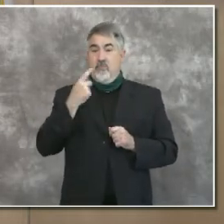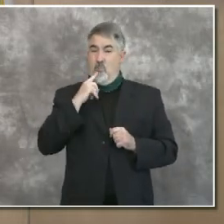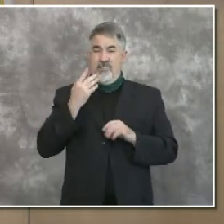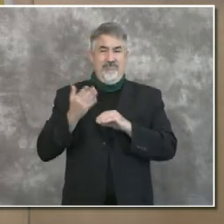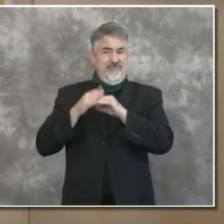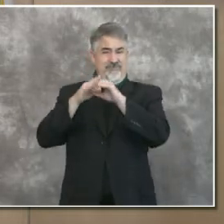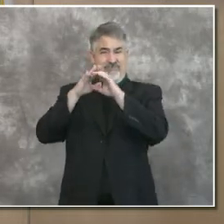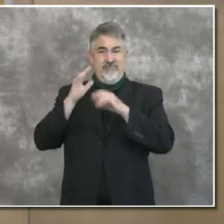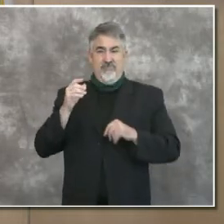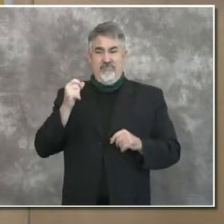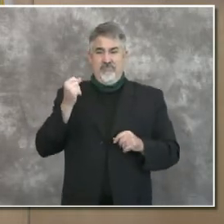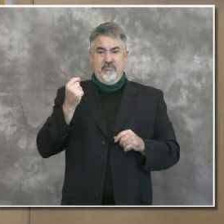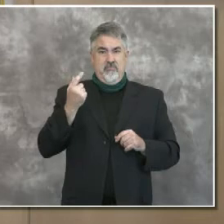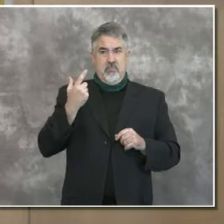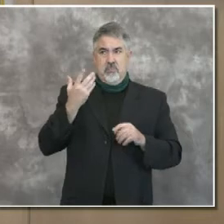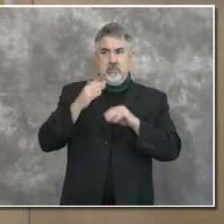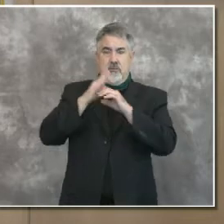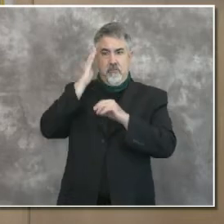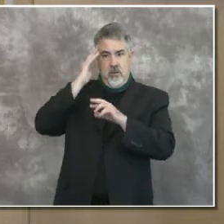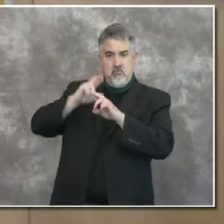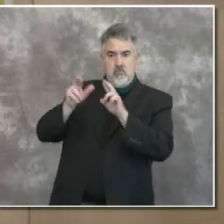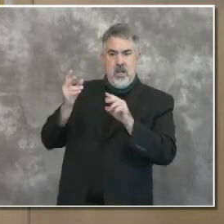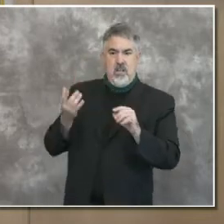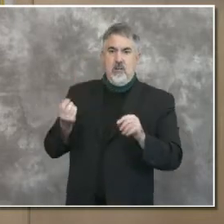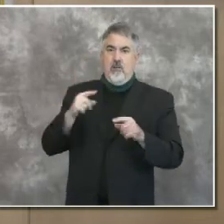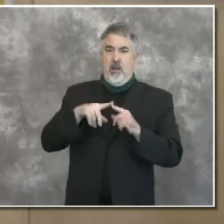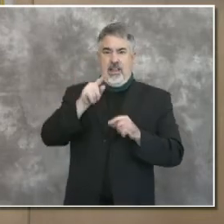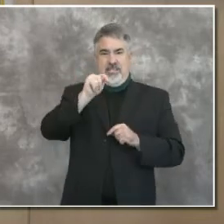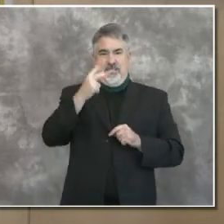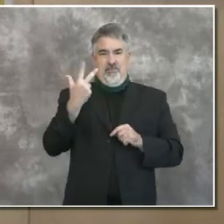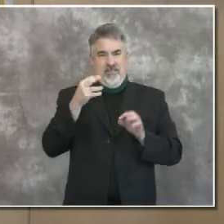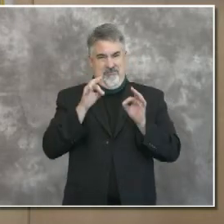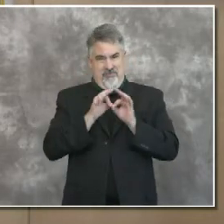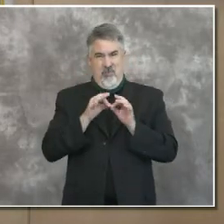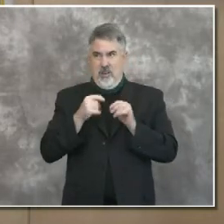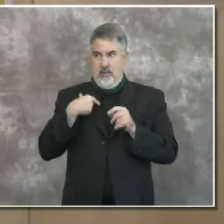of our T3 strategy. Next will be an update by a public health